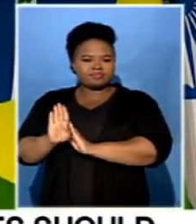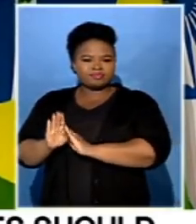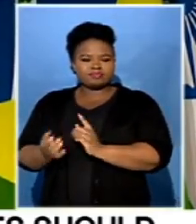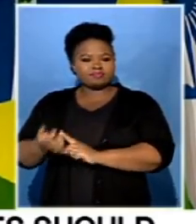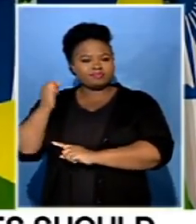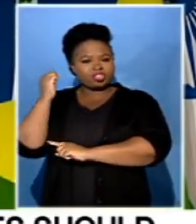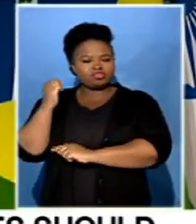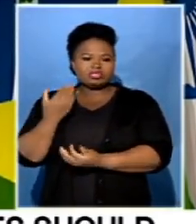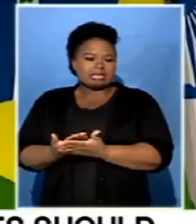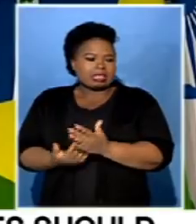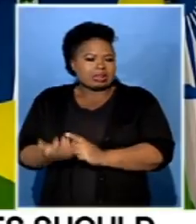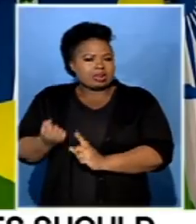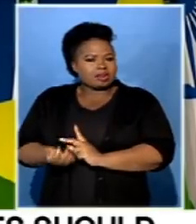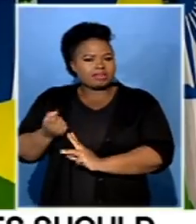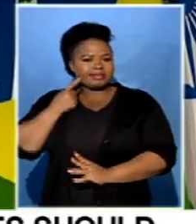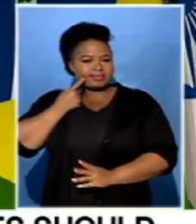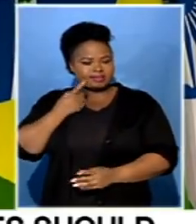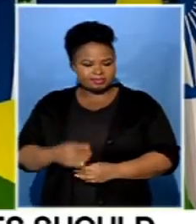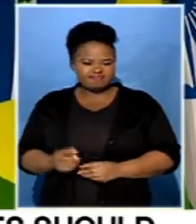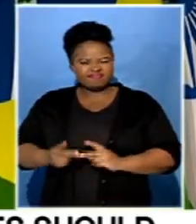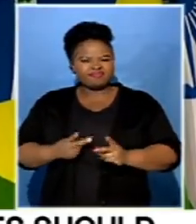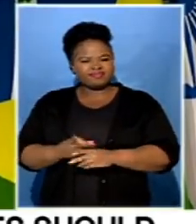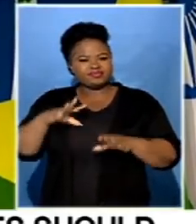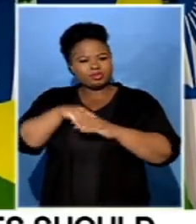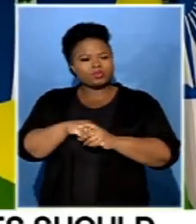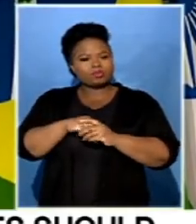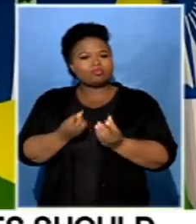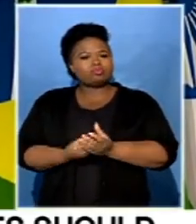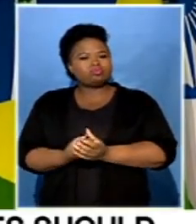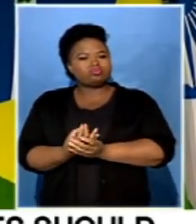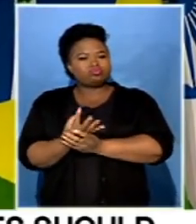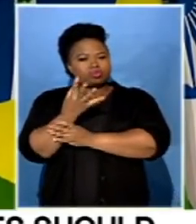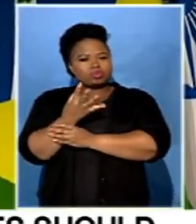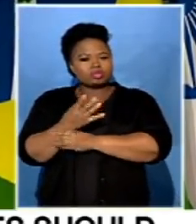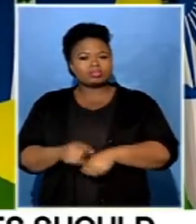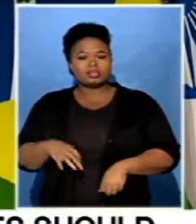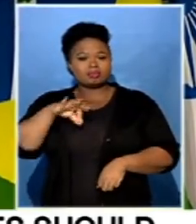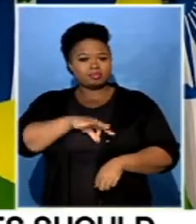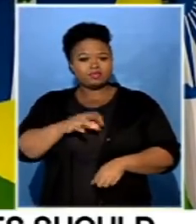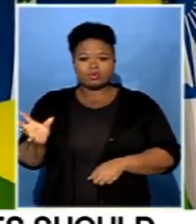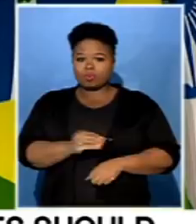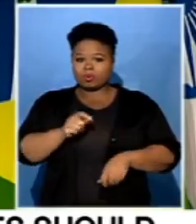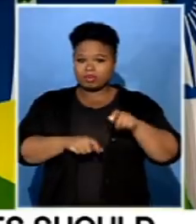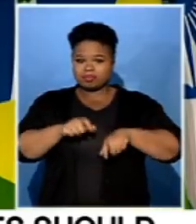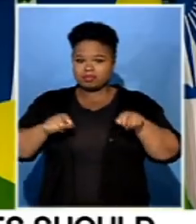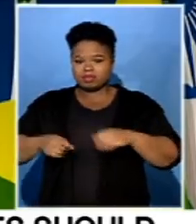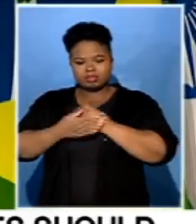Third, we should pursue inclusive growth to deliver benefits to people of all countries.